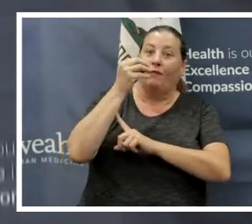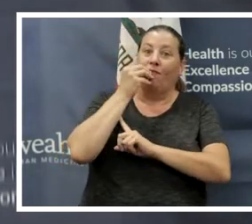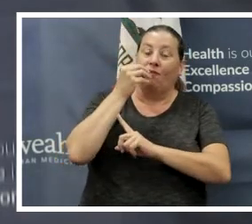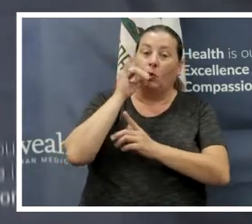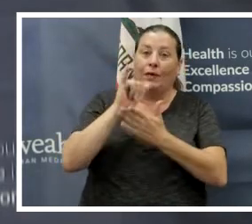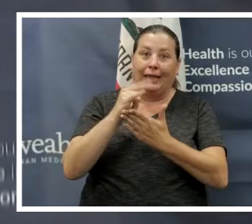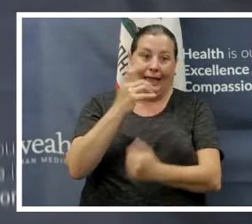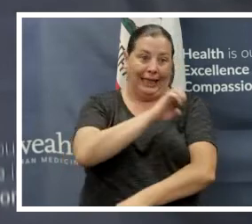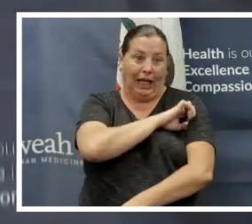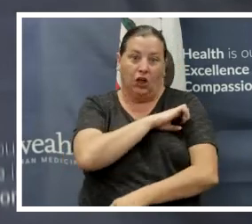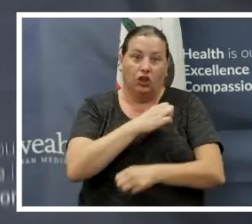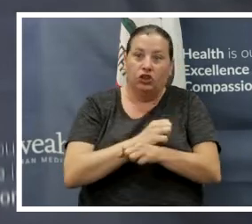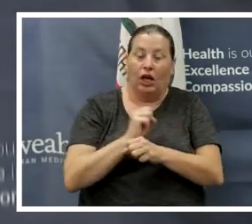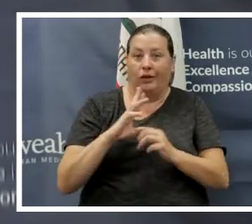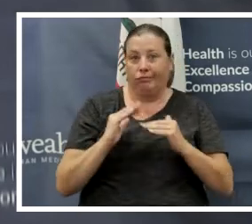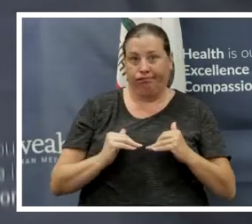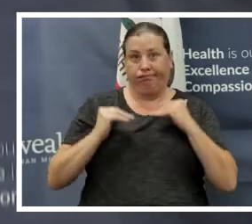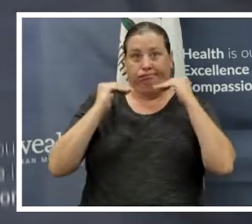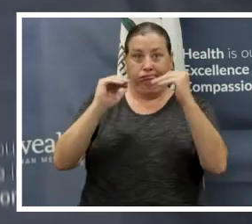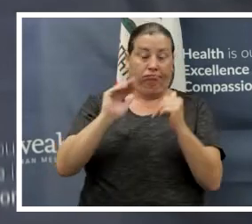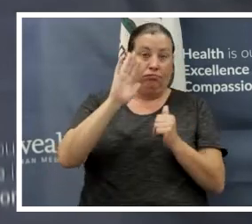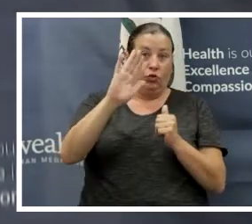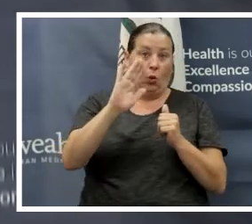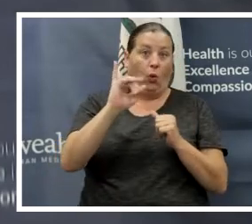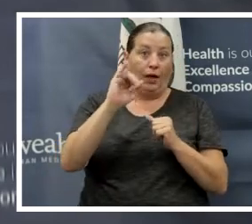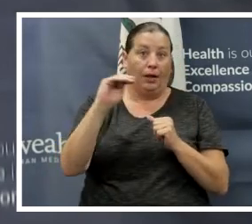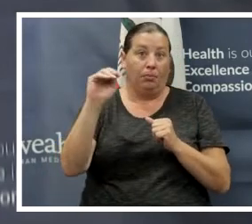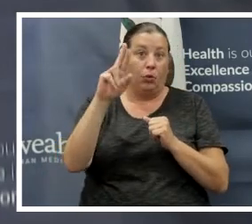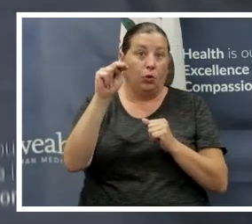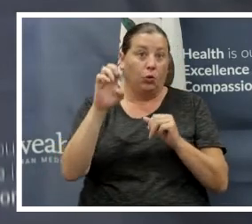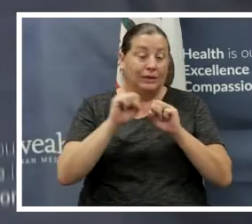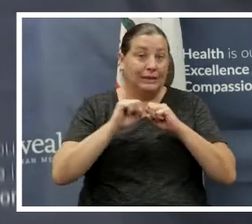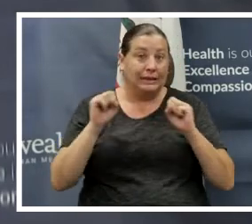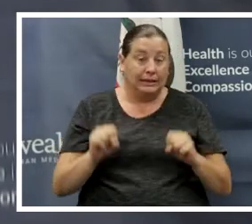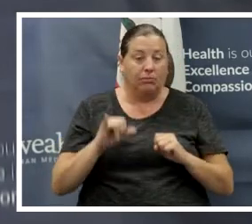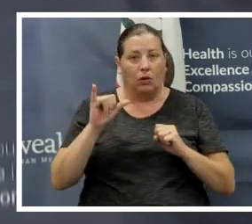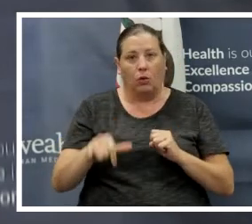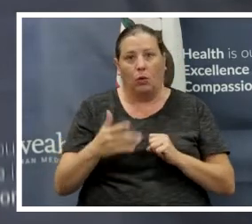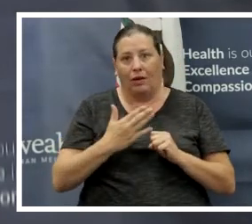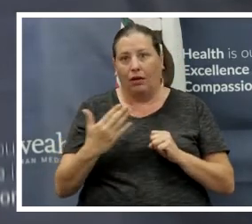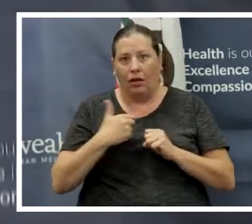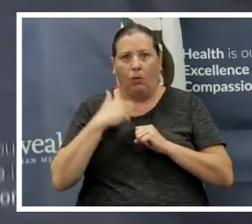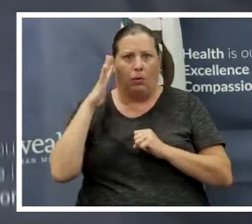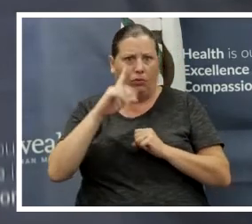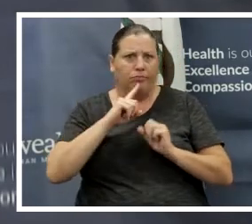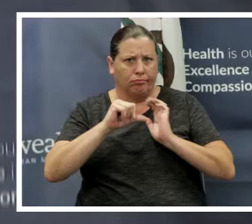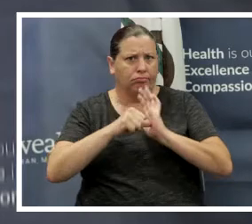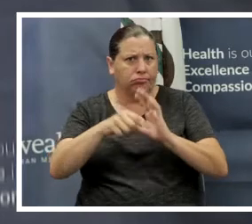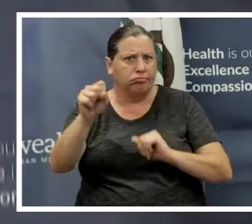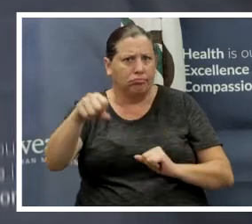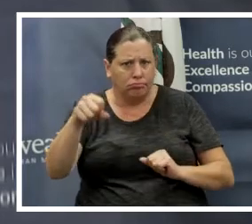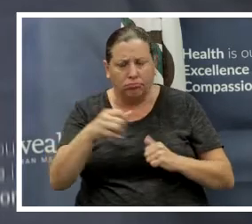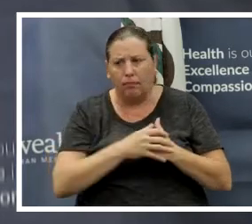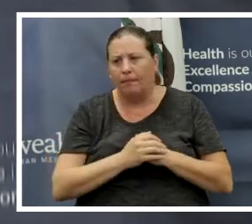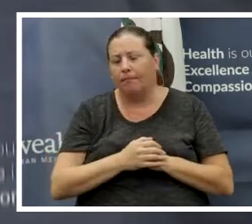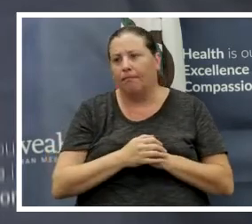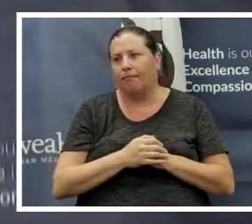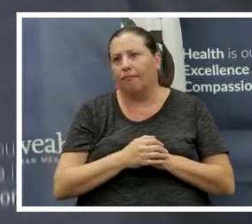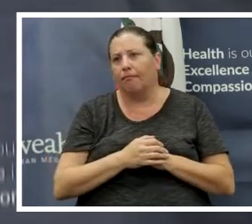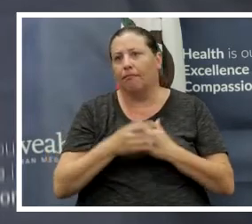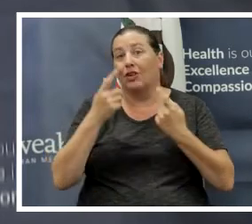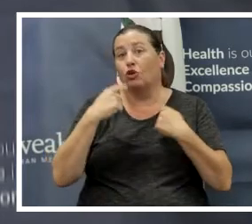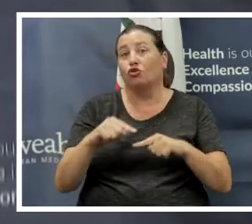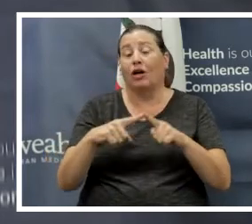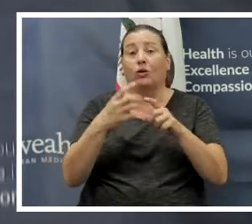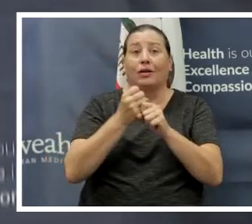elevate your immune system, you know, definitely those are the things that we would prescribe. Try to get, you know, ample